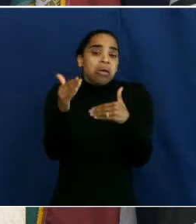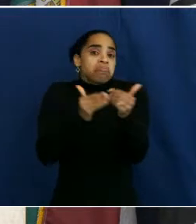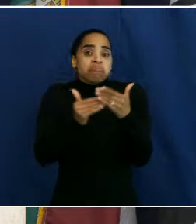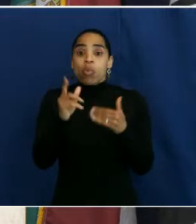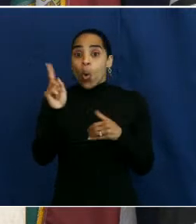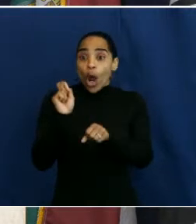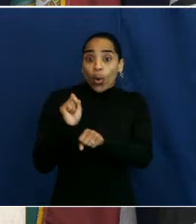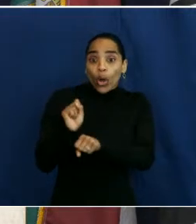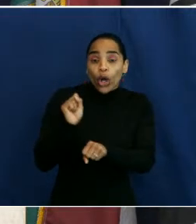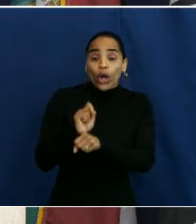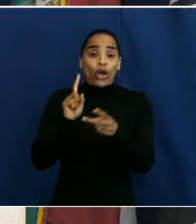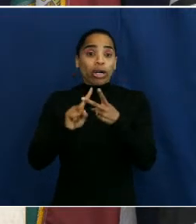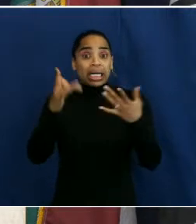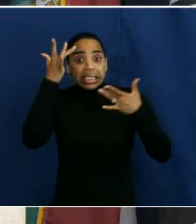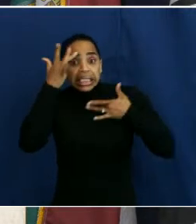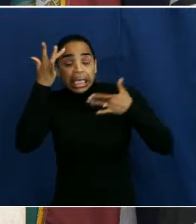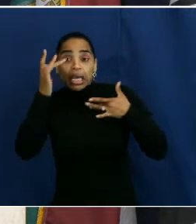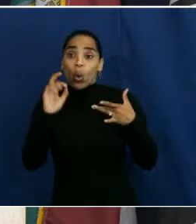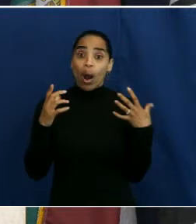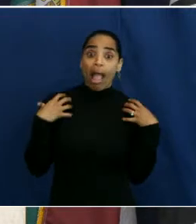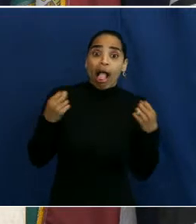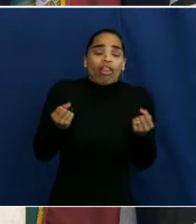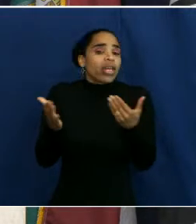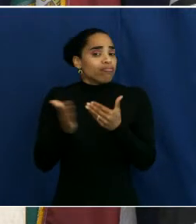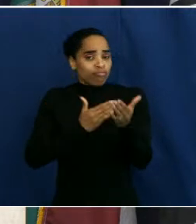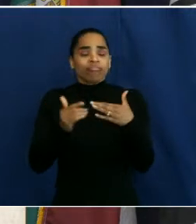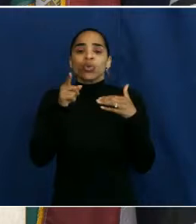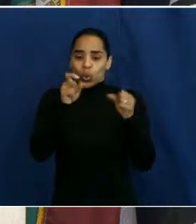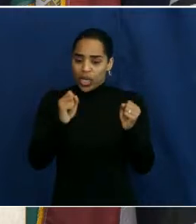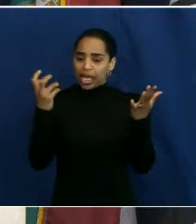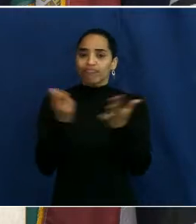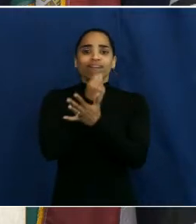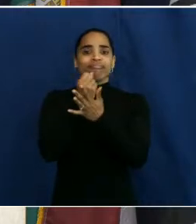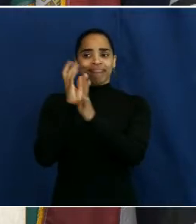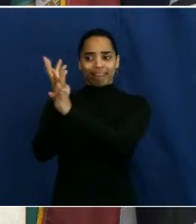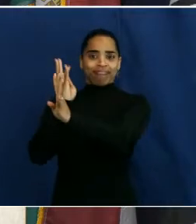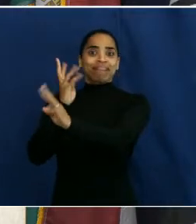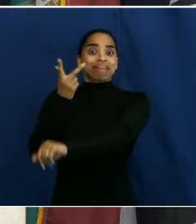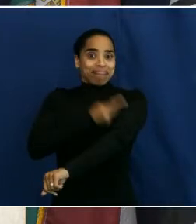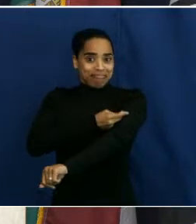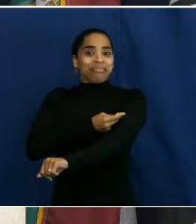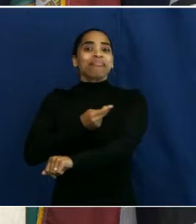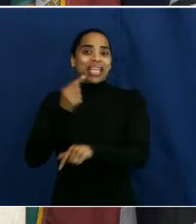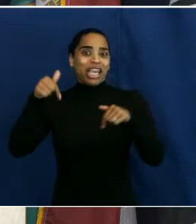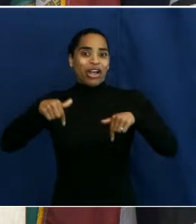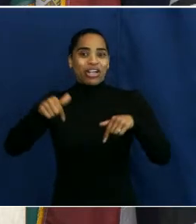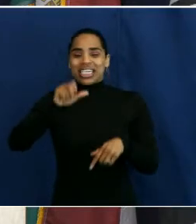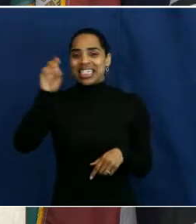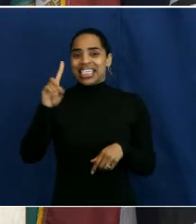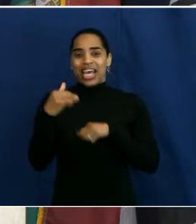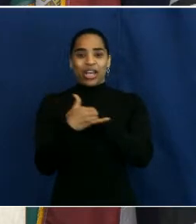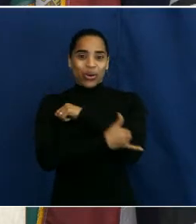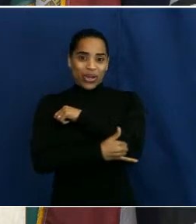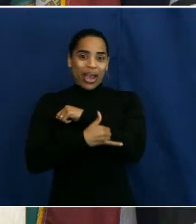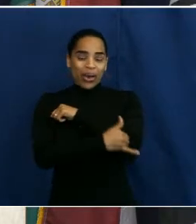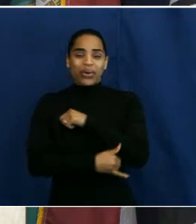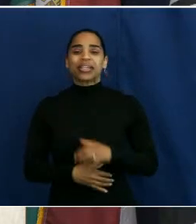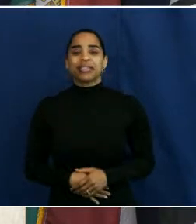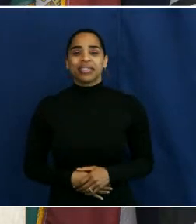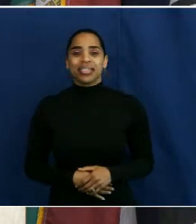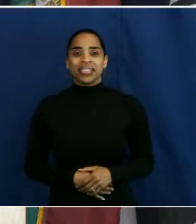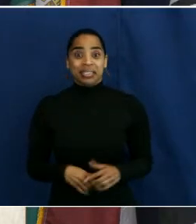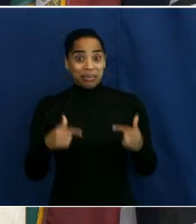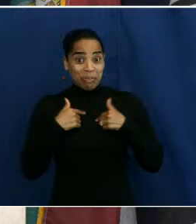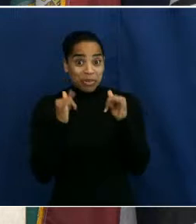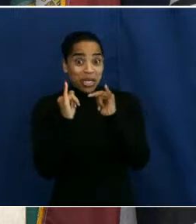you work or underlying health condition, are eligible to receive a vaccine in San Diego County. Like so many of you, I've